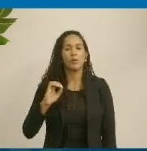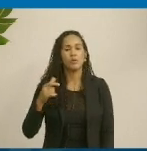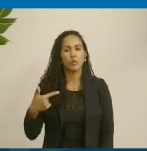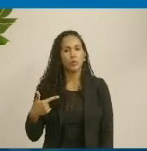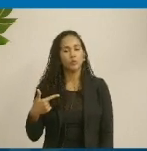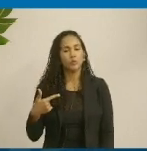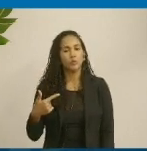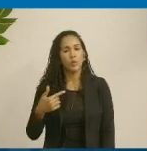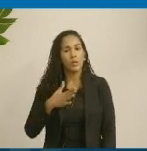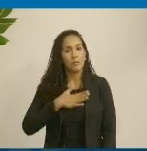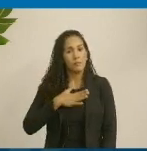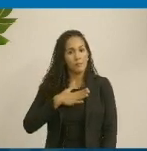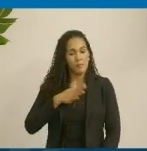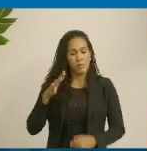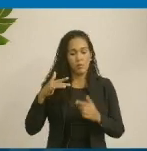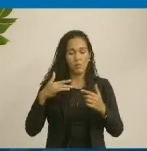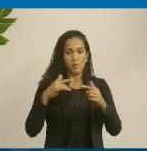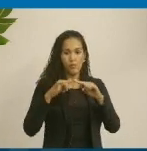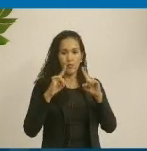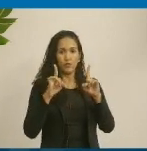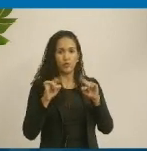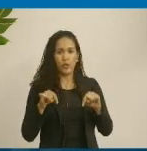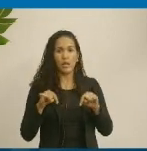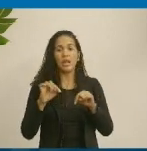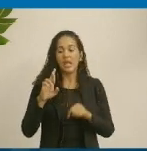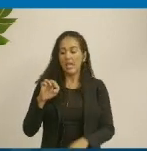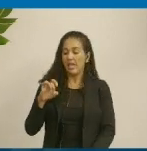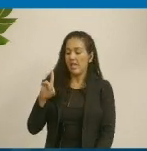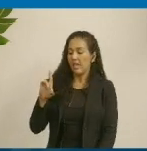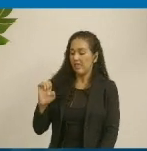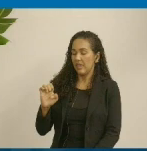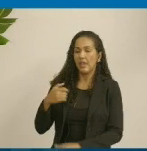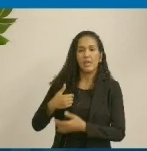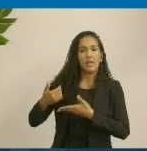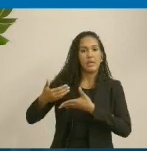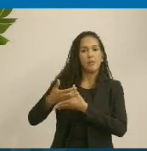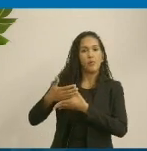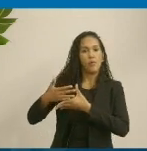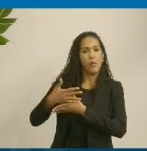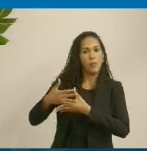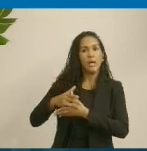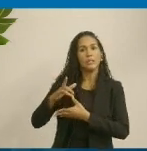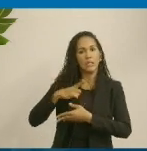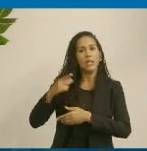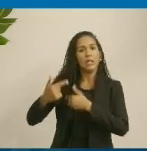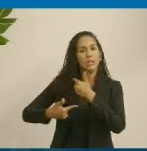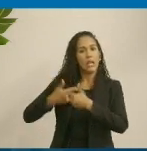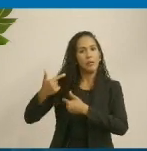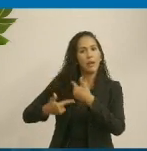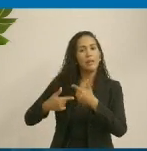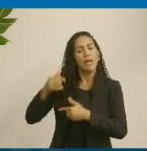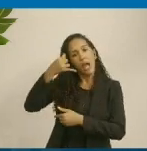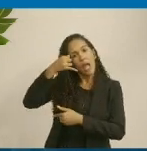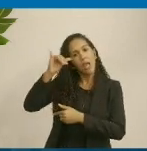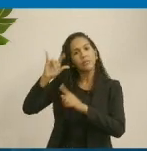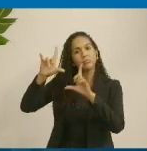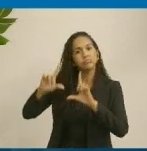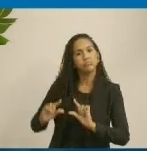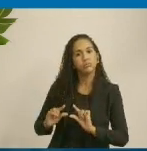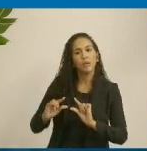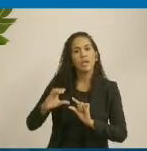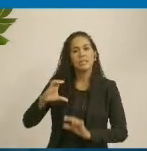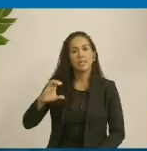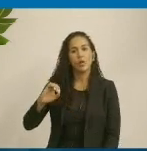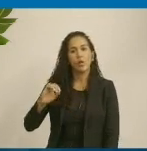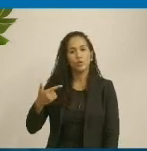Network, and we deal a lot with carbon neutrality and deep decarbonization and retrofit accelerators, all to say that we need to let